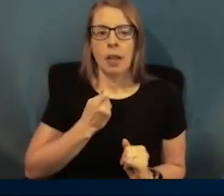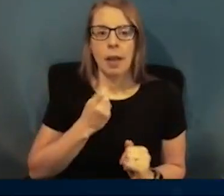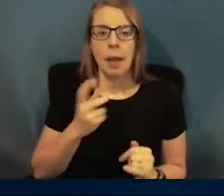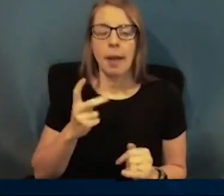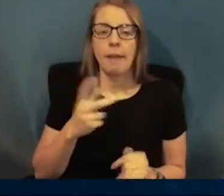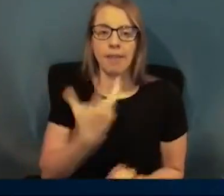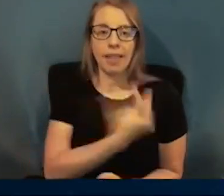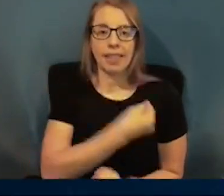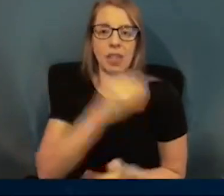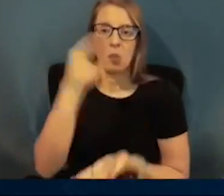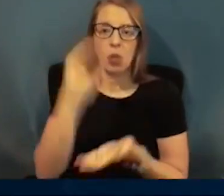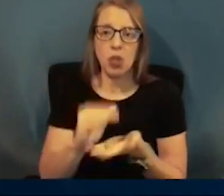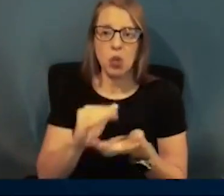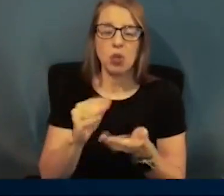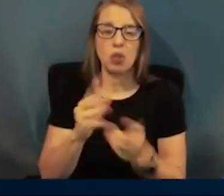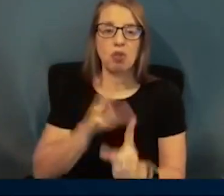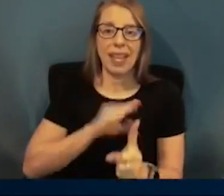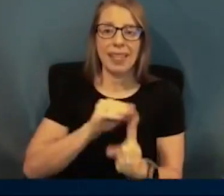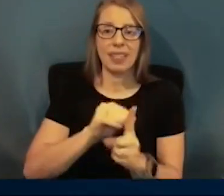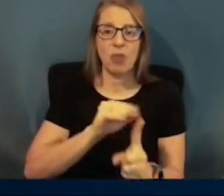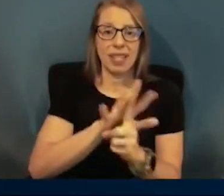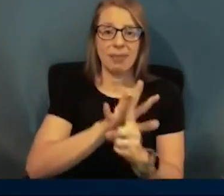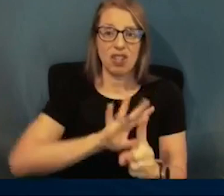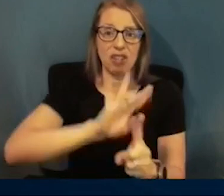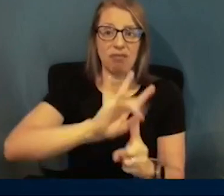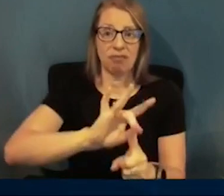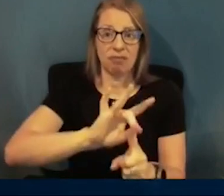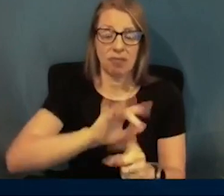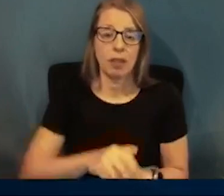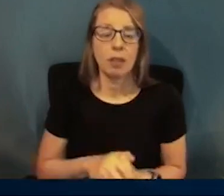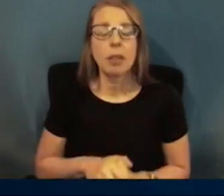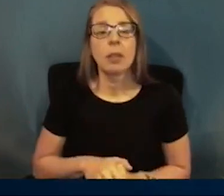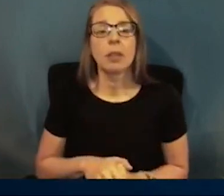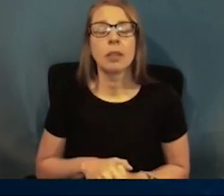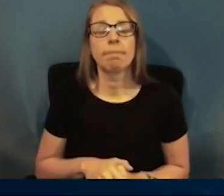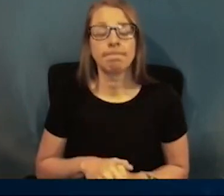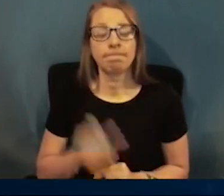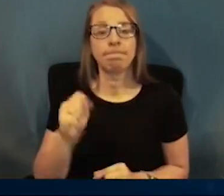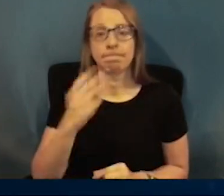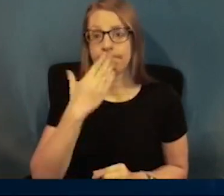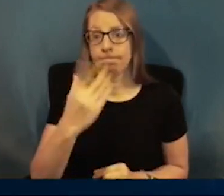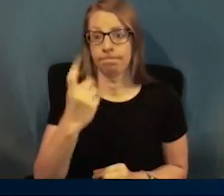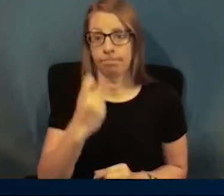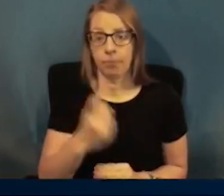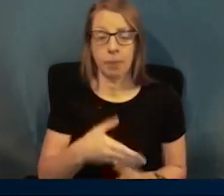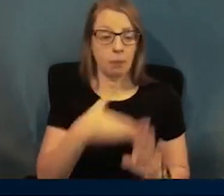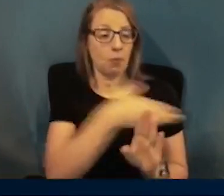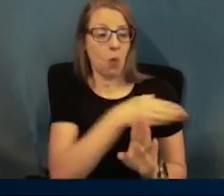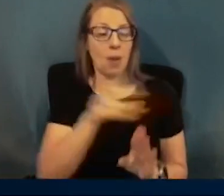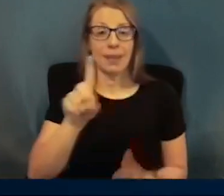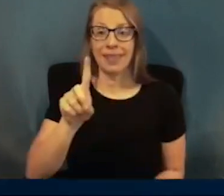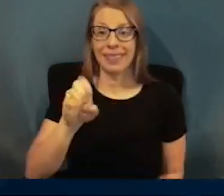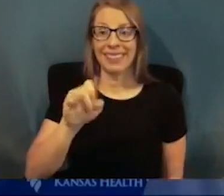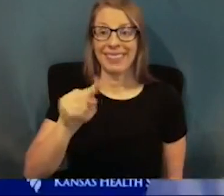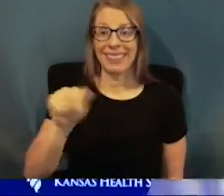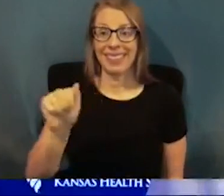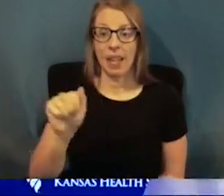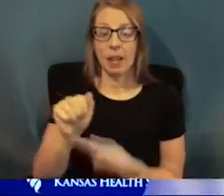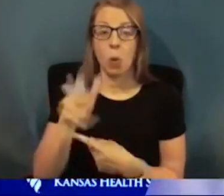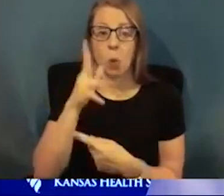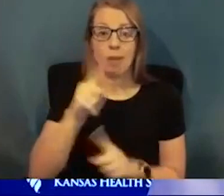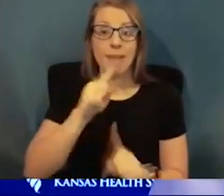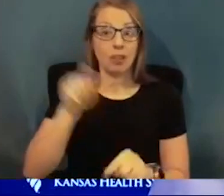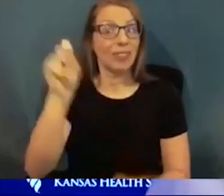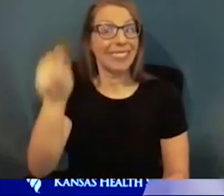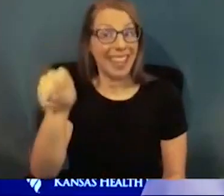transmission? Yeah, great question. Early on, prior to Delta, that answer we would have said is probably yes,